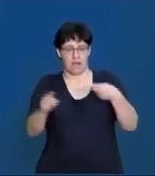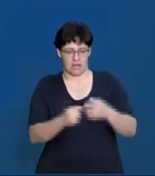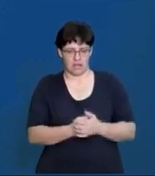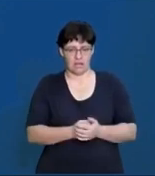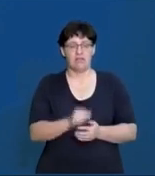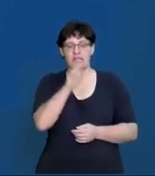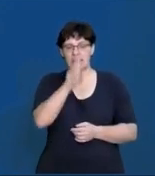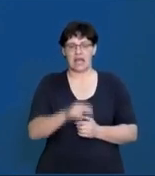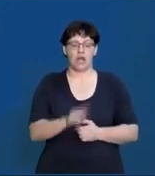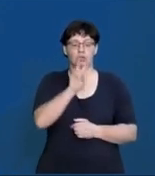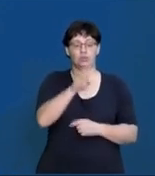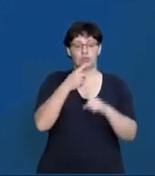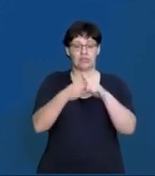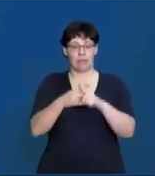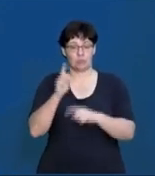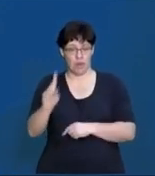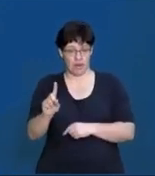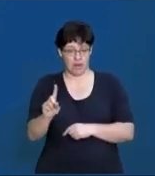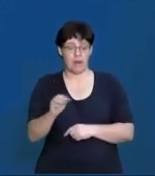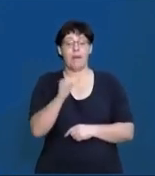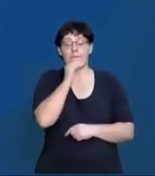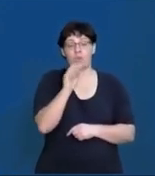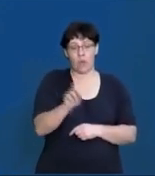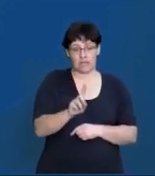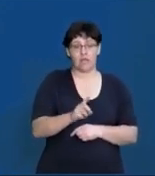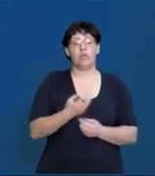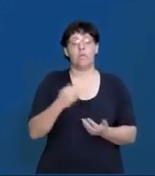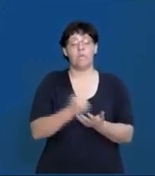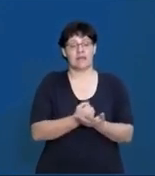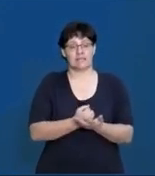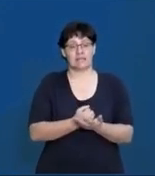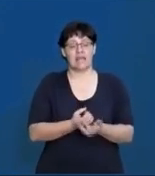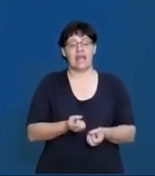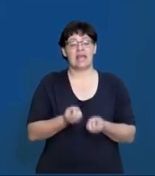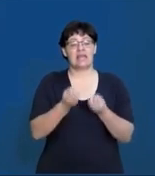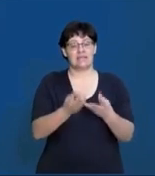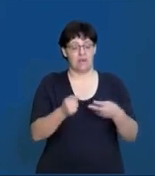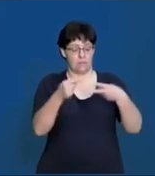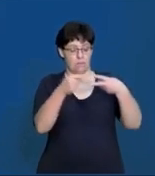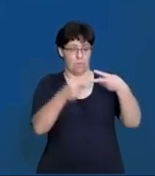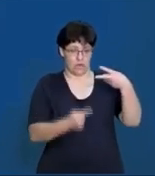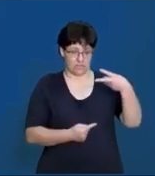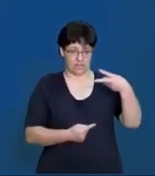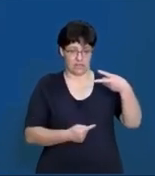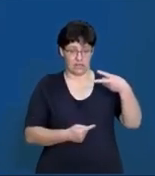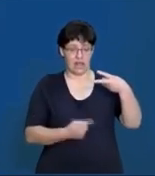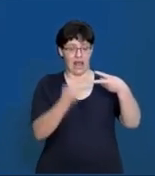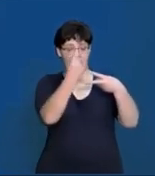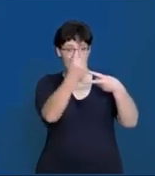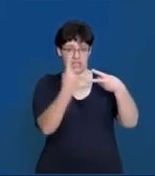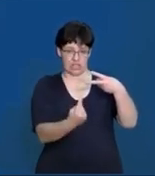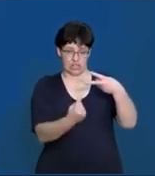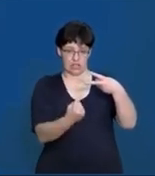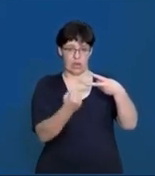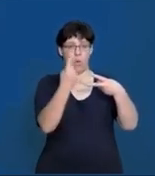If you see a question written 2 times 1, what it means then is you need to give out 2 points and